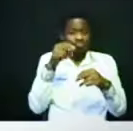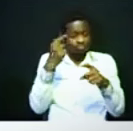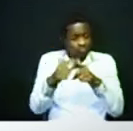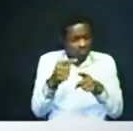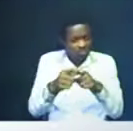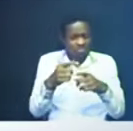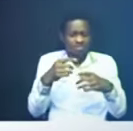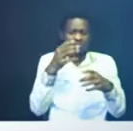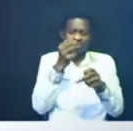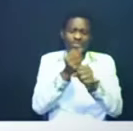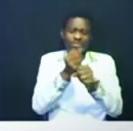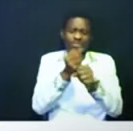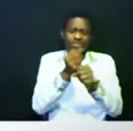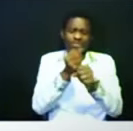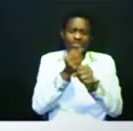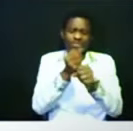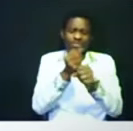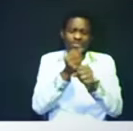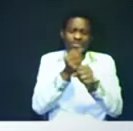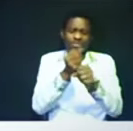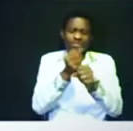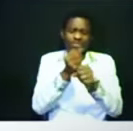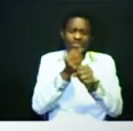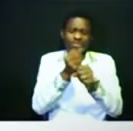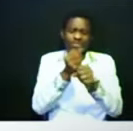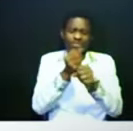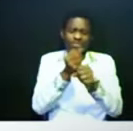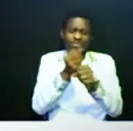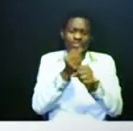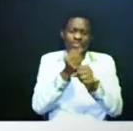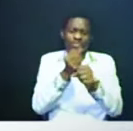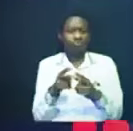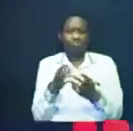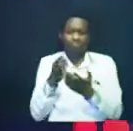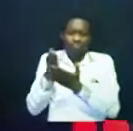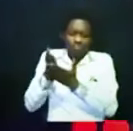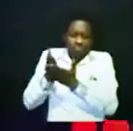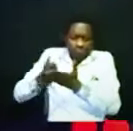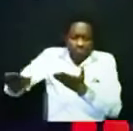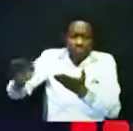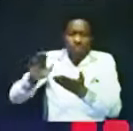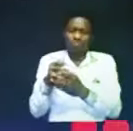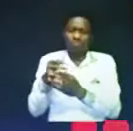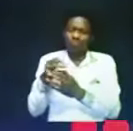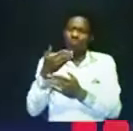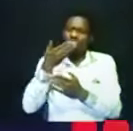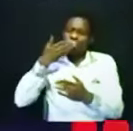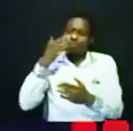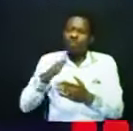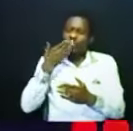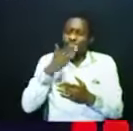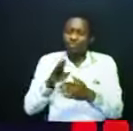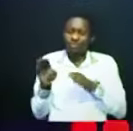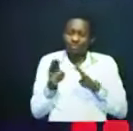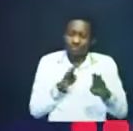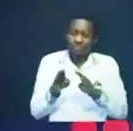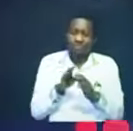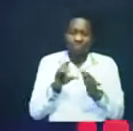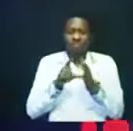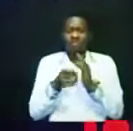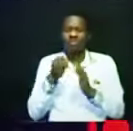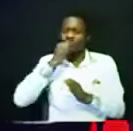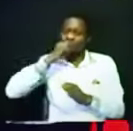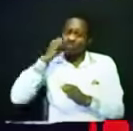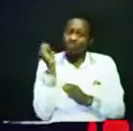James 1:21. Therefore, get rid of all moral filth and the evil that is so